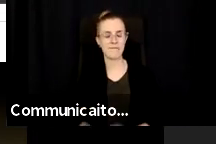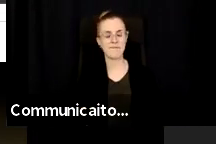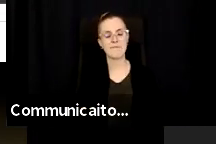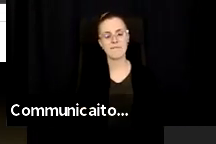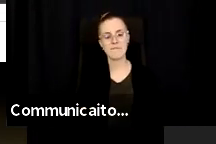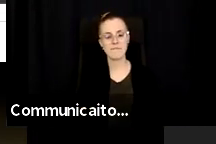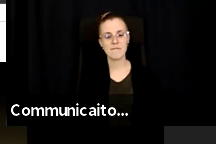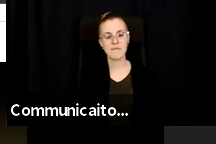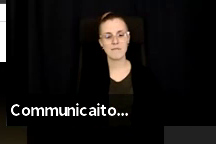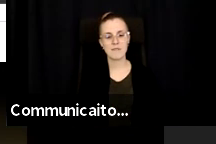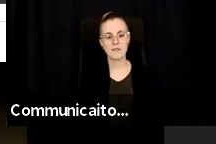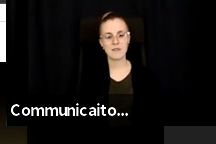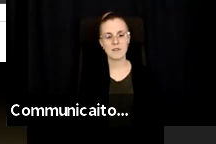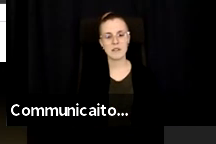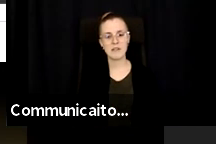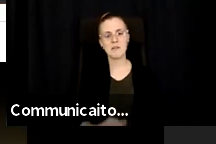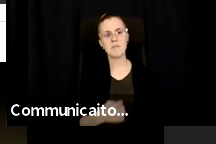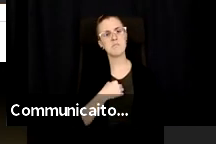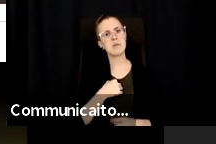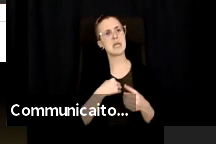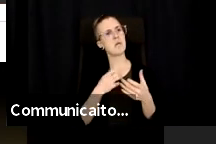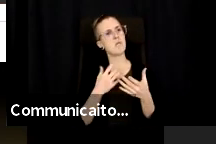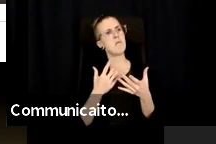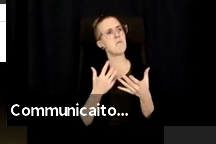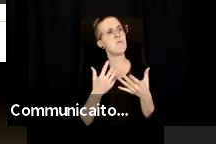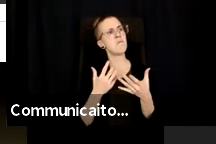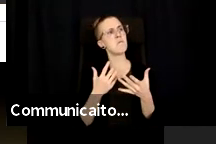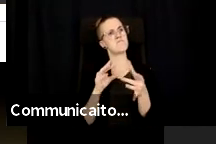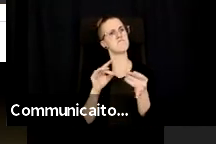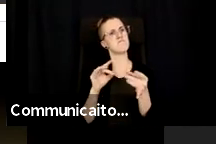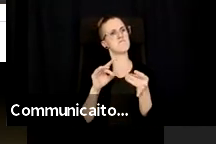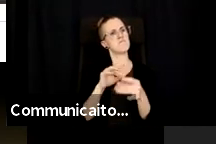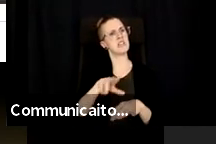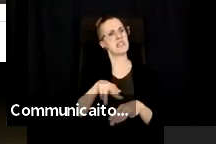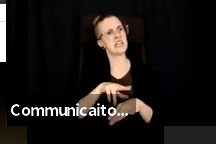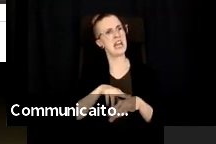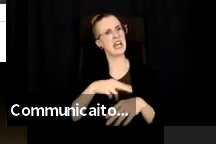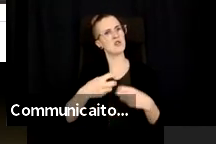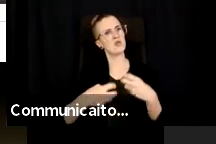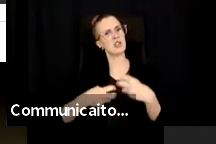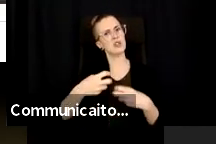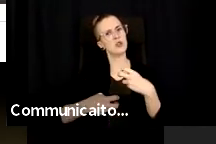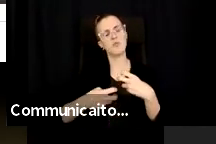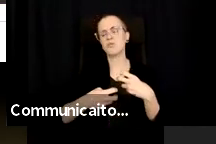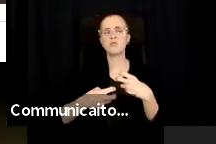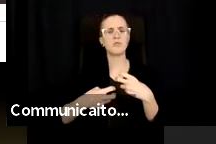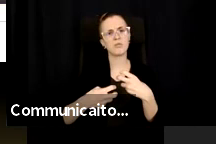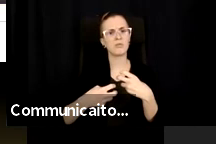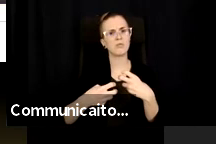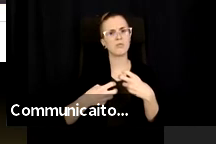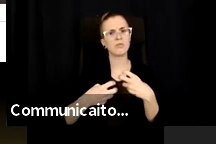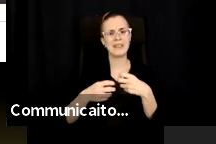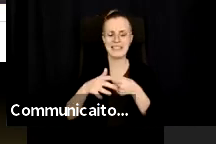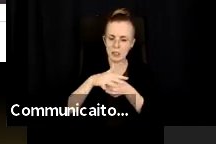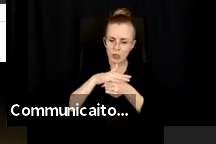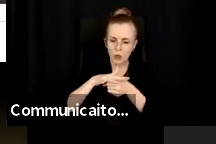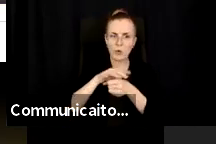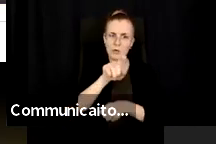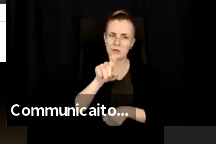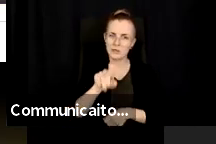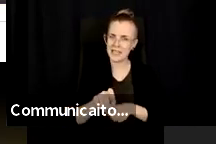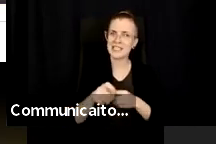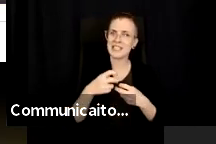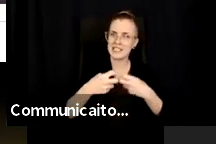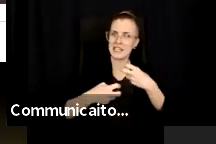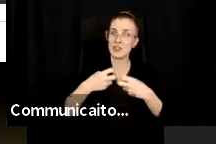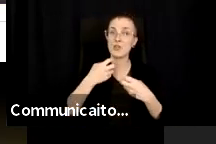I don't say this is a national issue. For us, it's a Texas issue. We have great leadership today. Ron